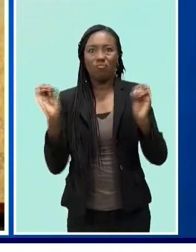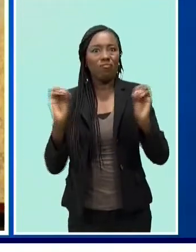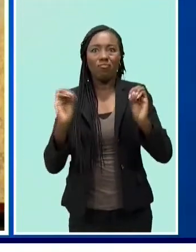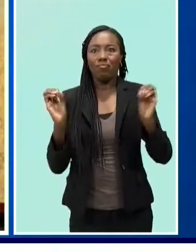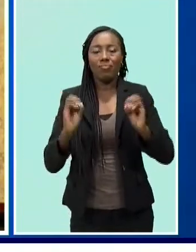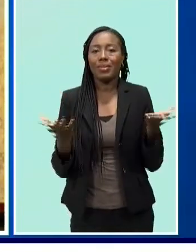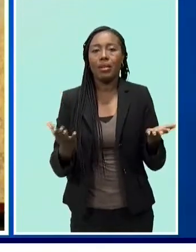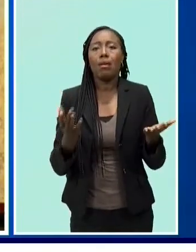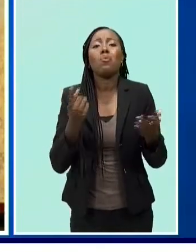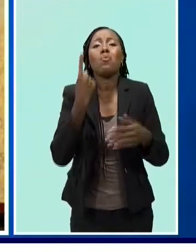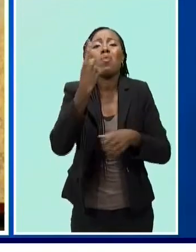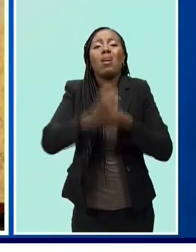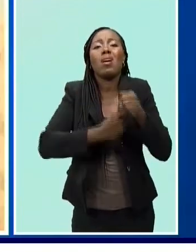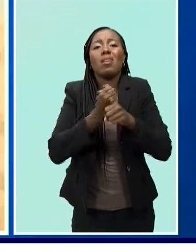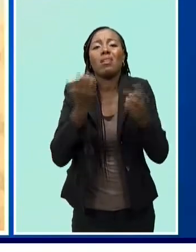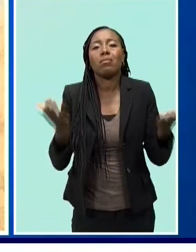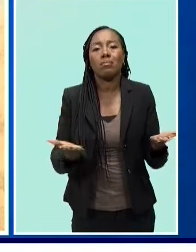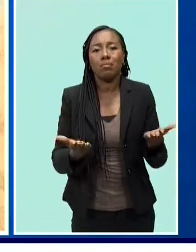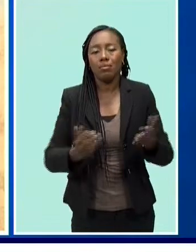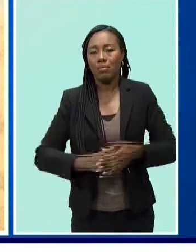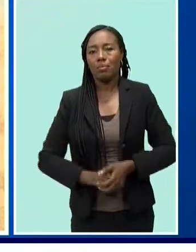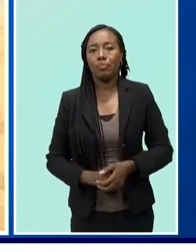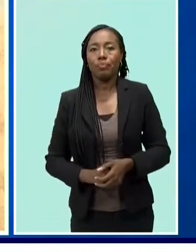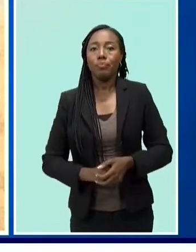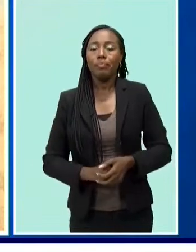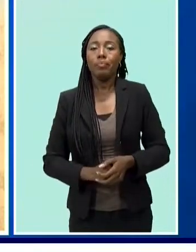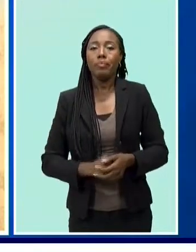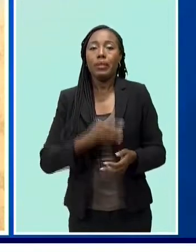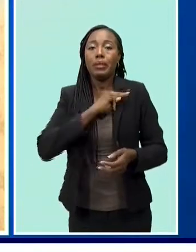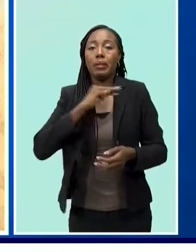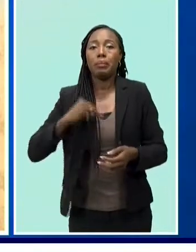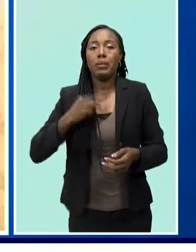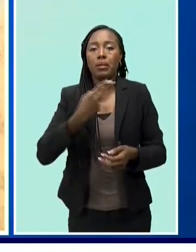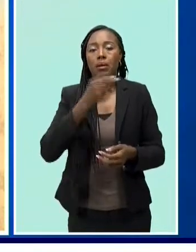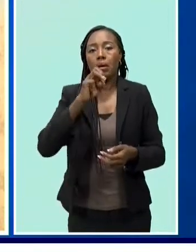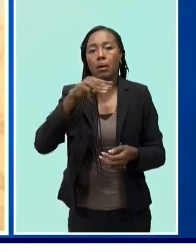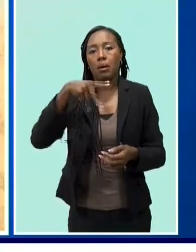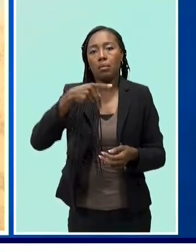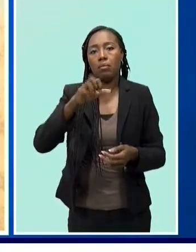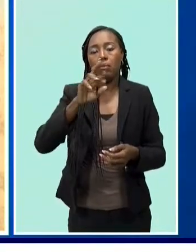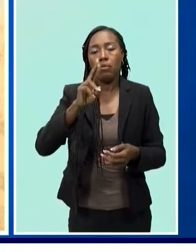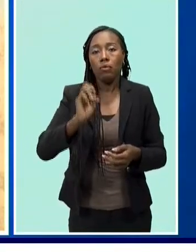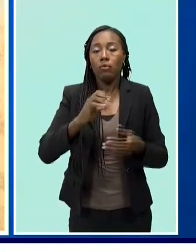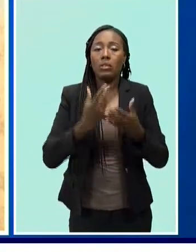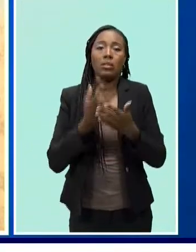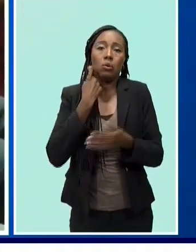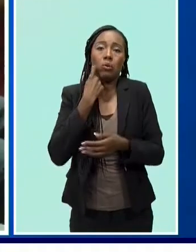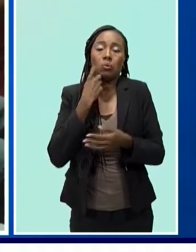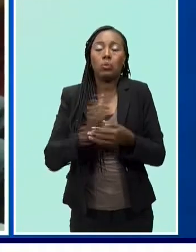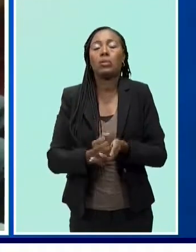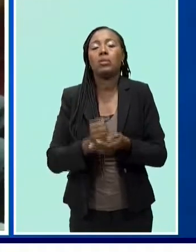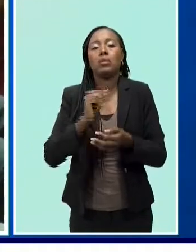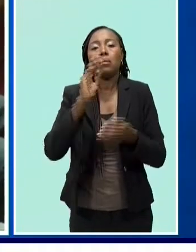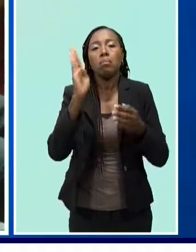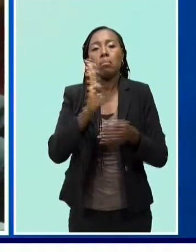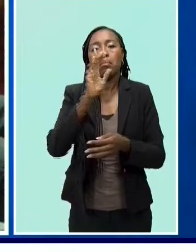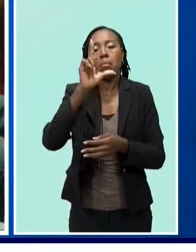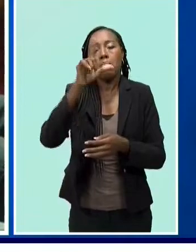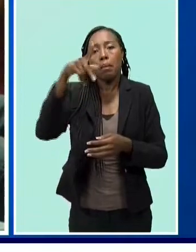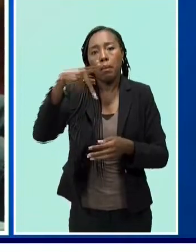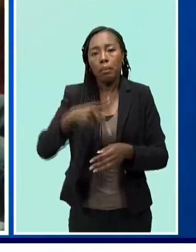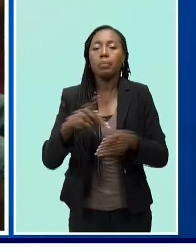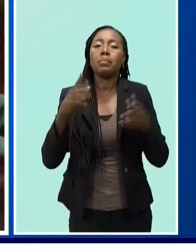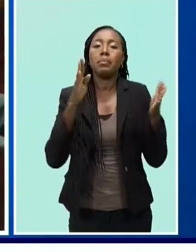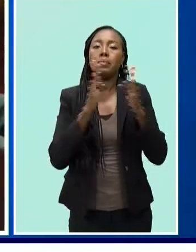were only in office for a year. Minister Humphrey made the comments during a recent Barbados Labour Party Christchurch East Branch